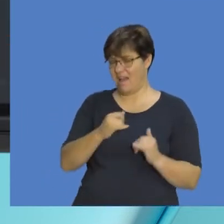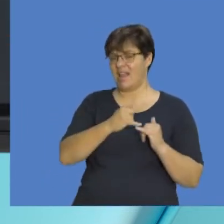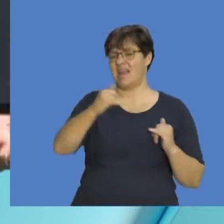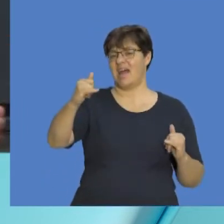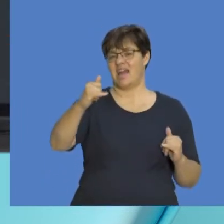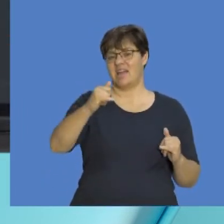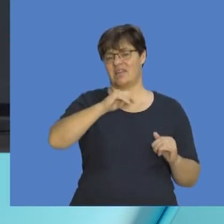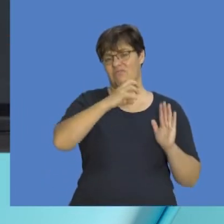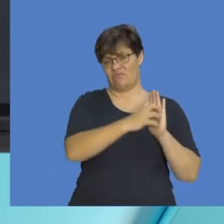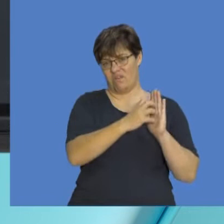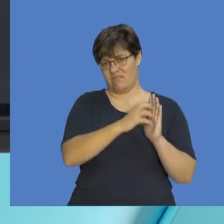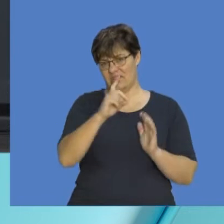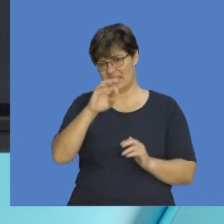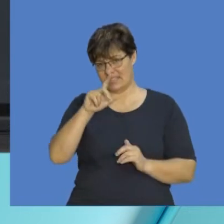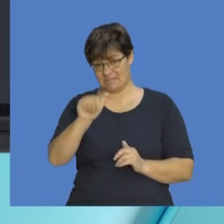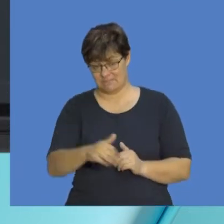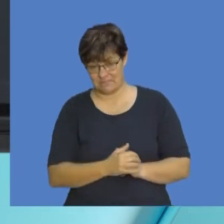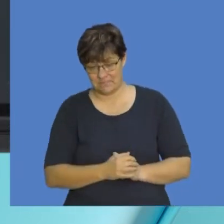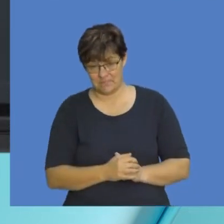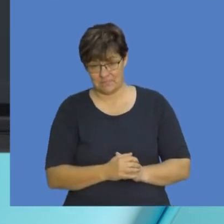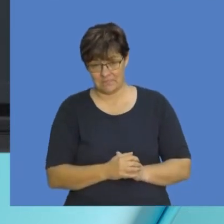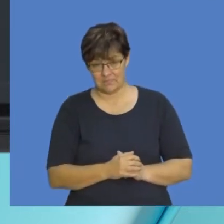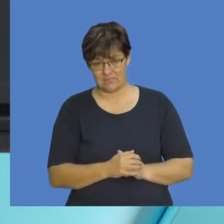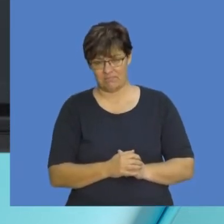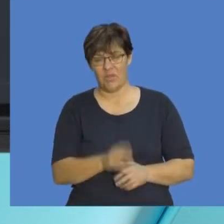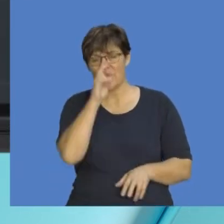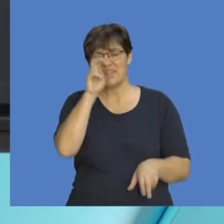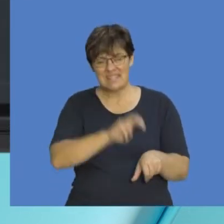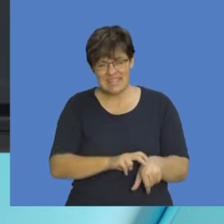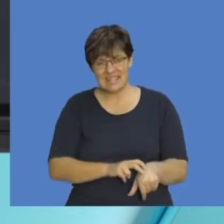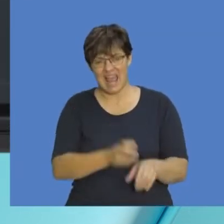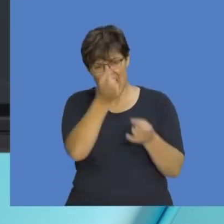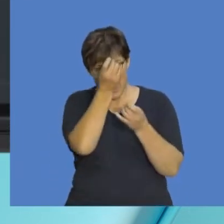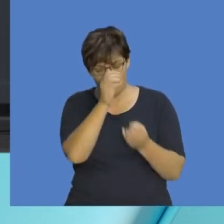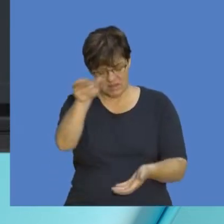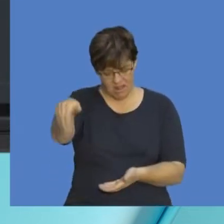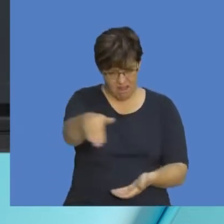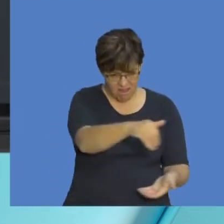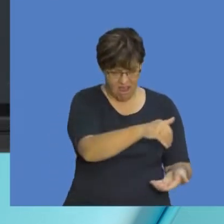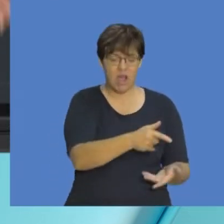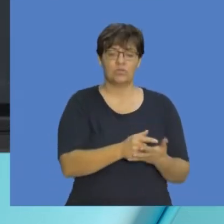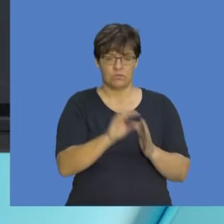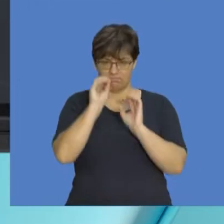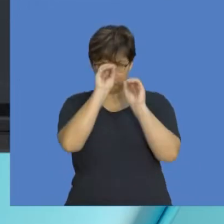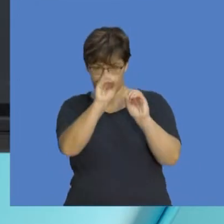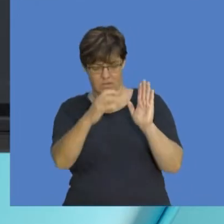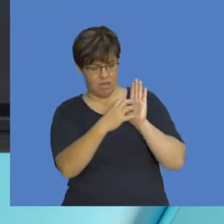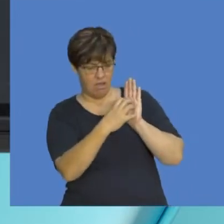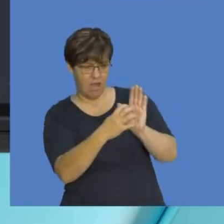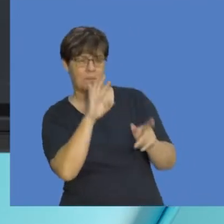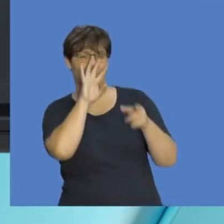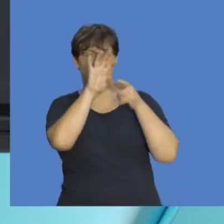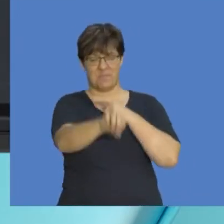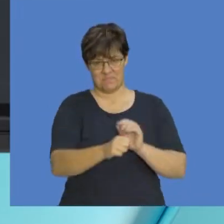or data. Okay. So we need data to arrive at some conclusion and represent that. So